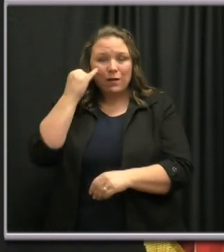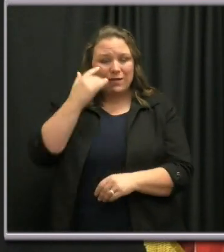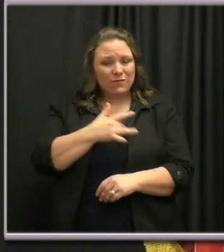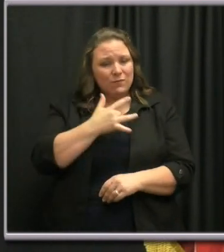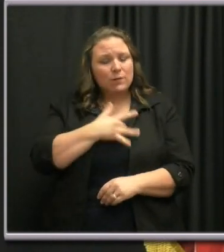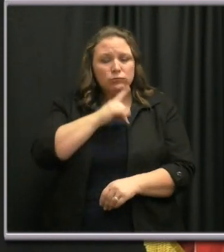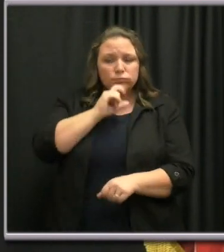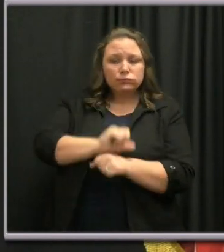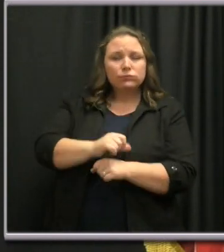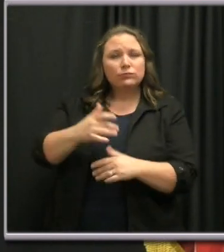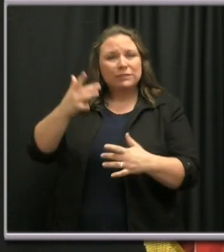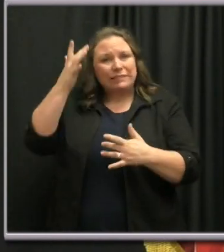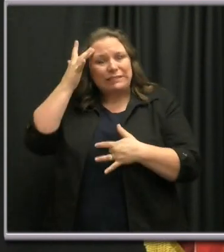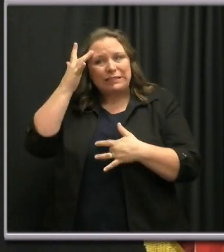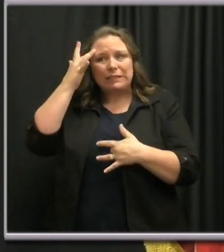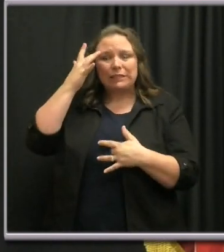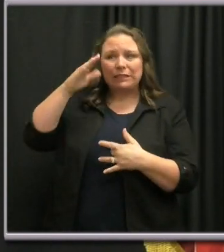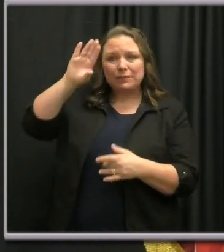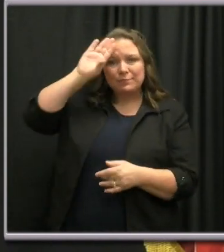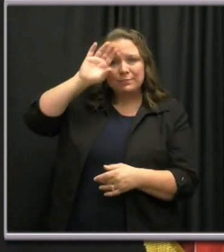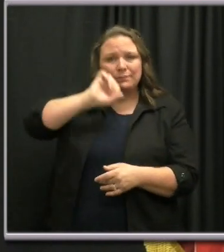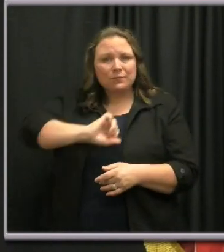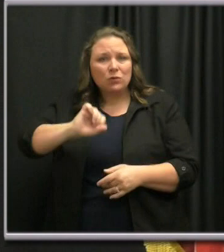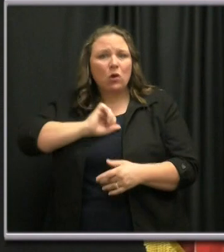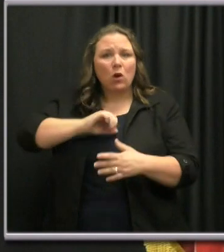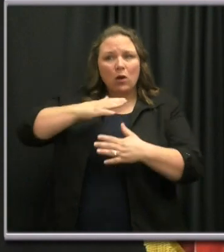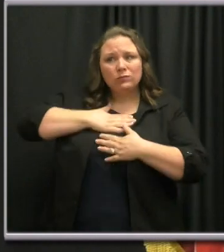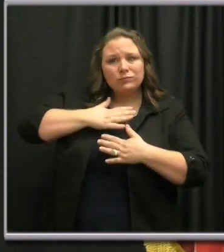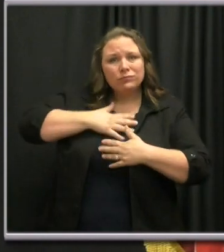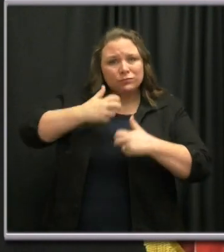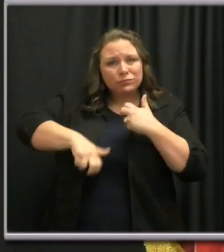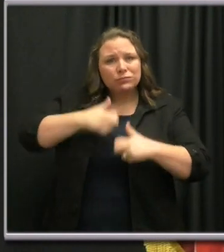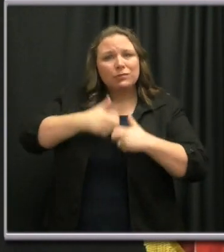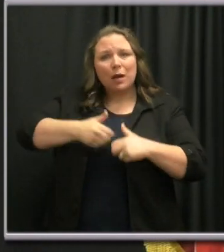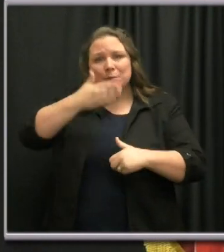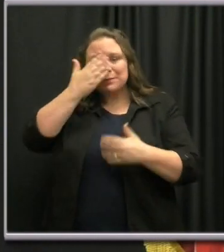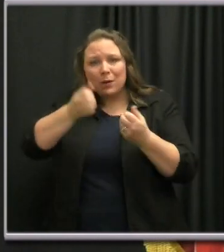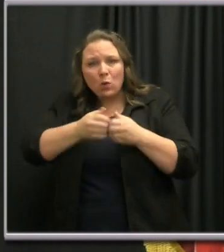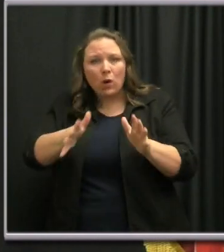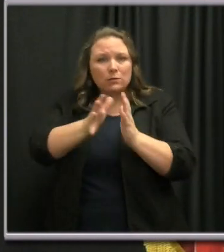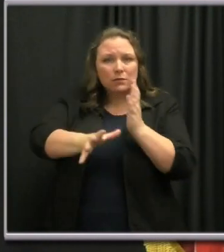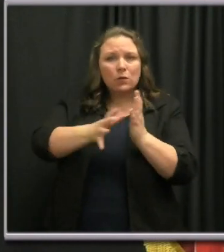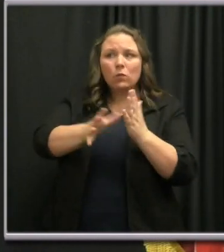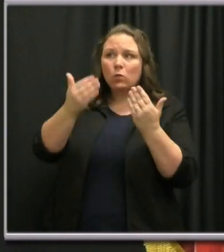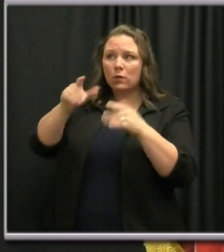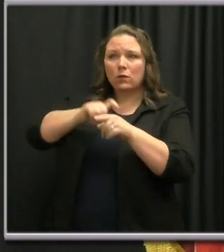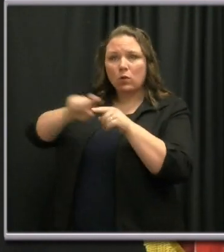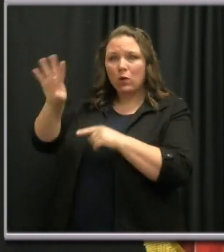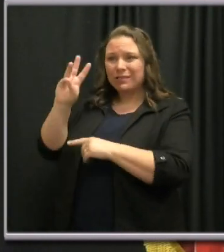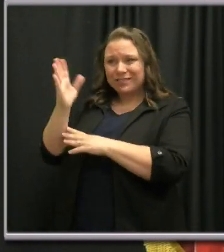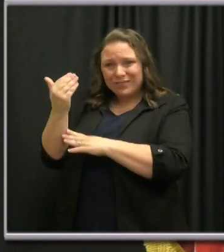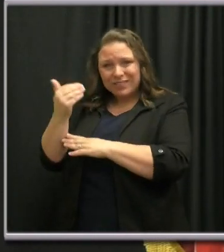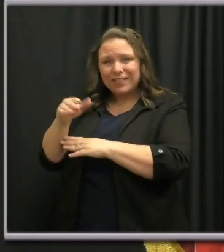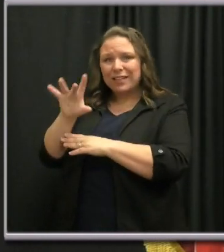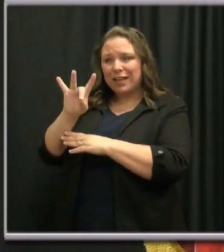have symptoms of COVID-19, do not hesitate to call the COVID-19 hotline at